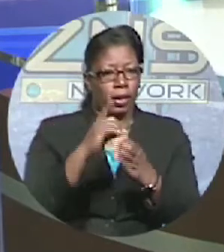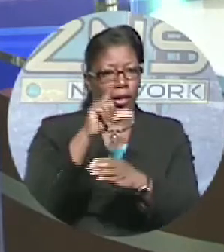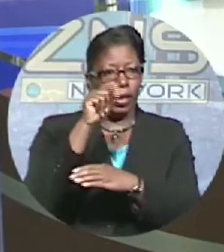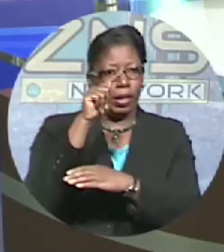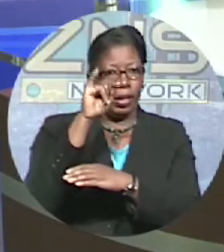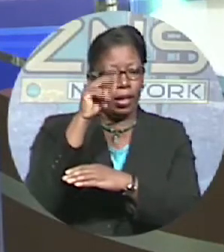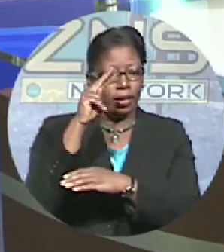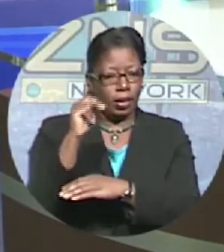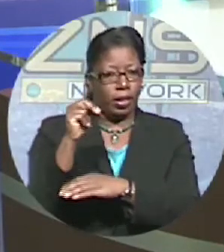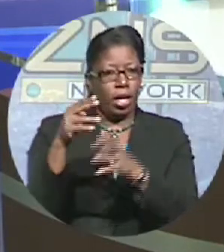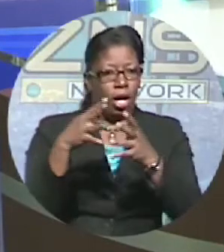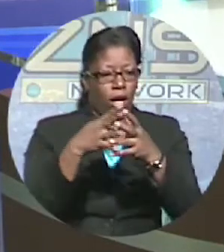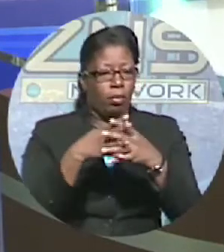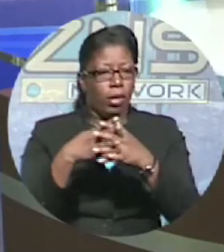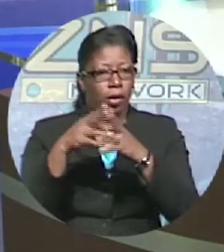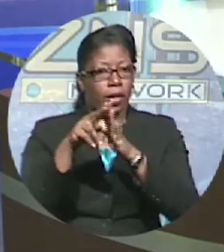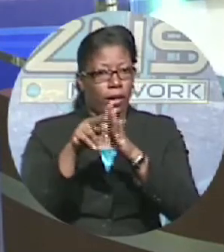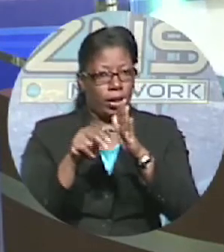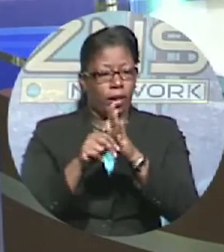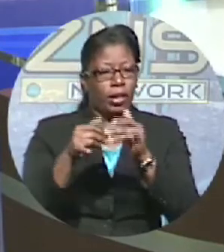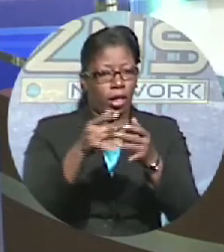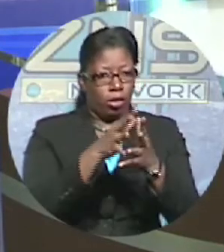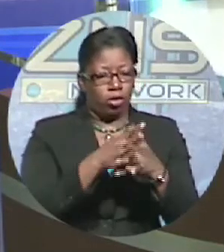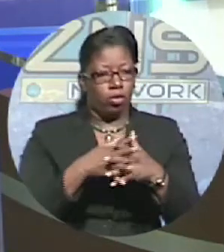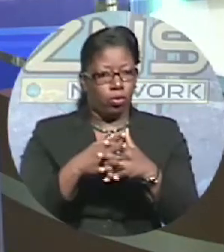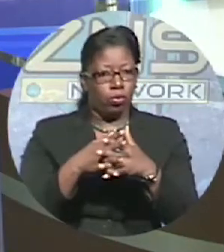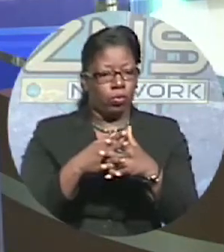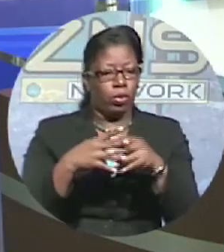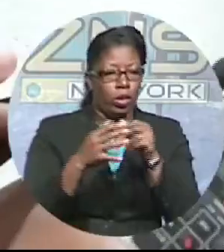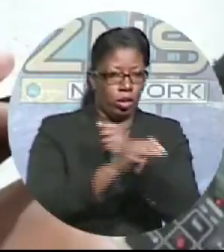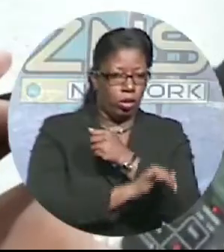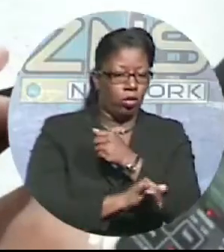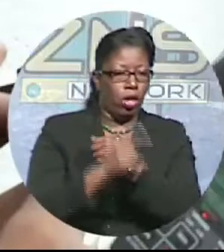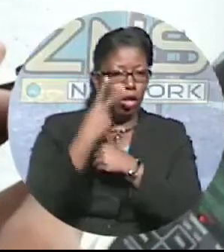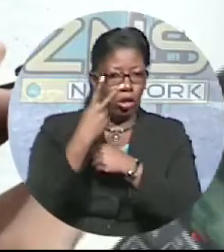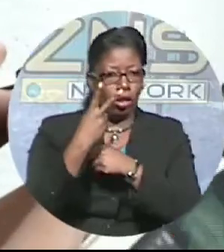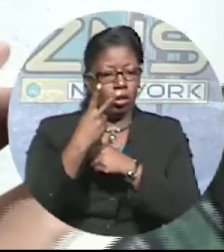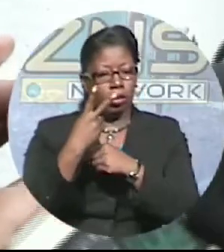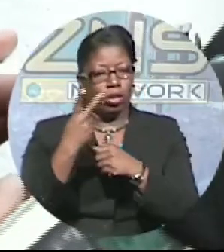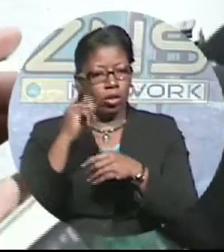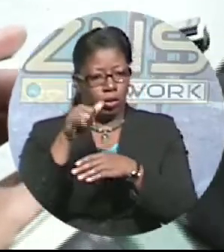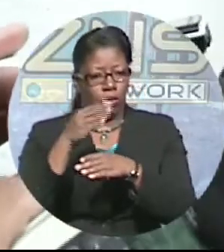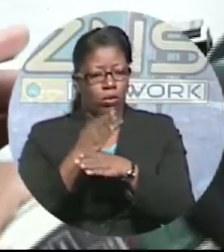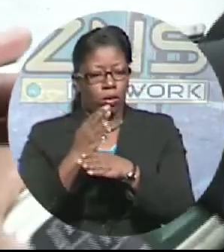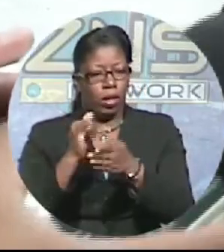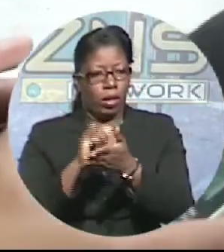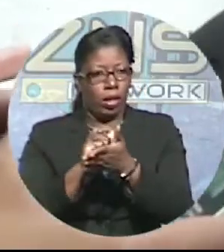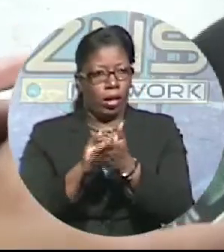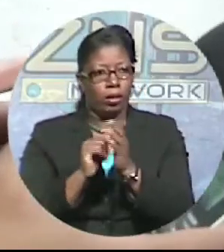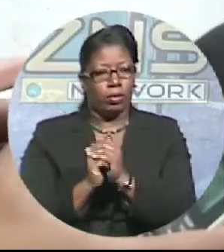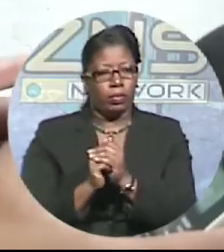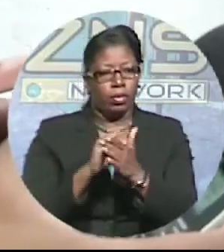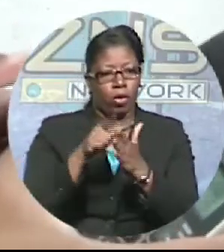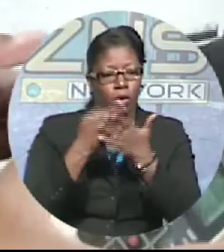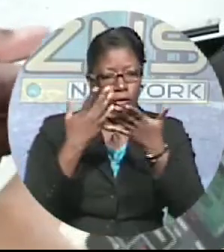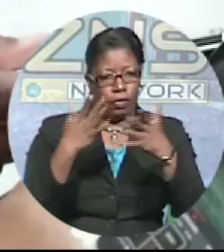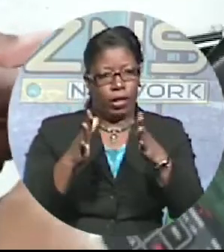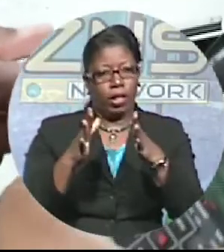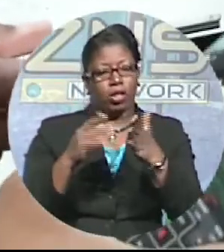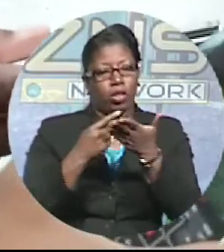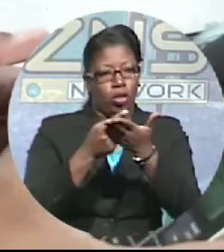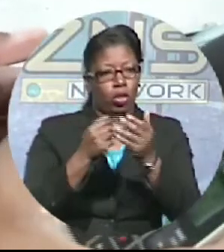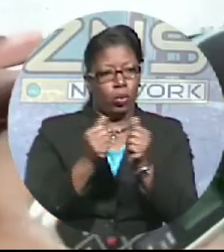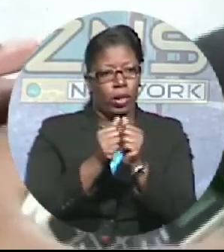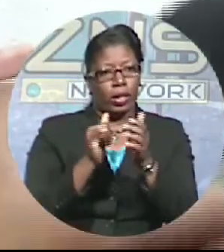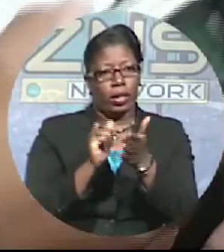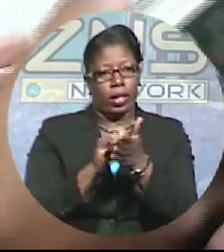who are all seeking an opportunity to run the casino. What's going to happen is this. Once we would have completed the negotiations with